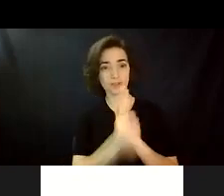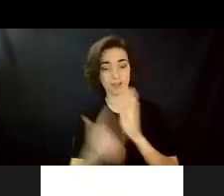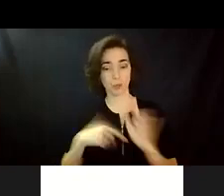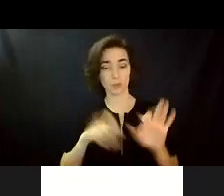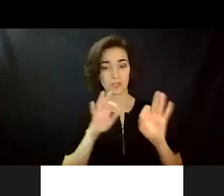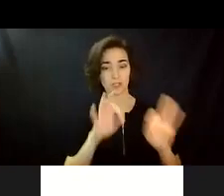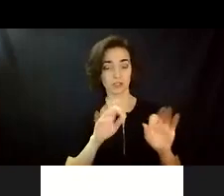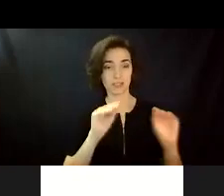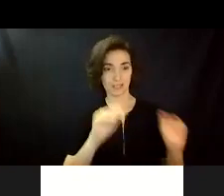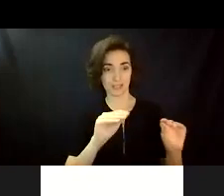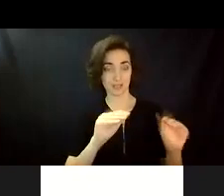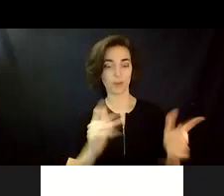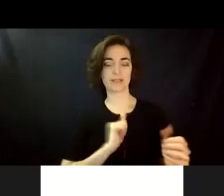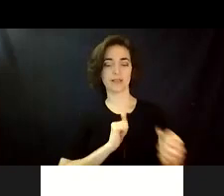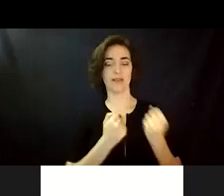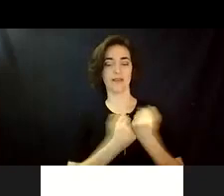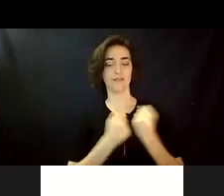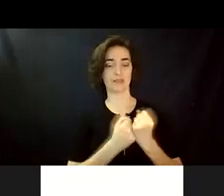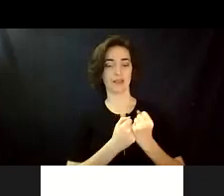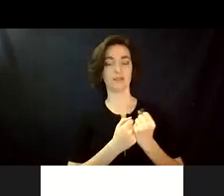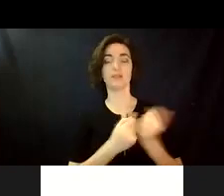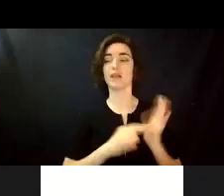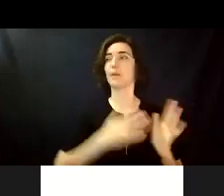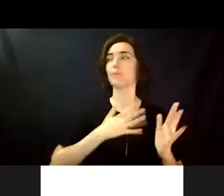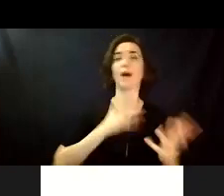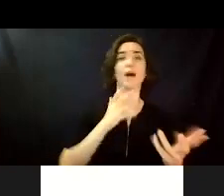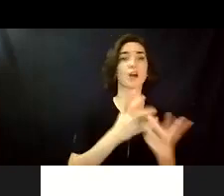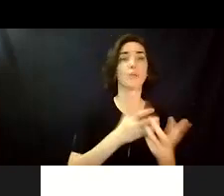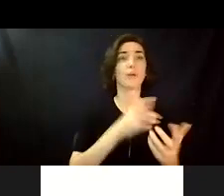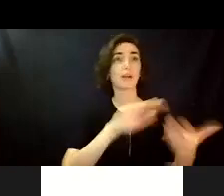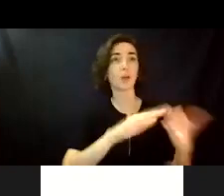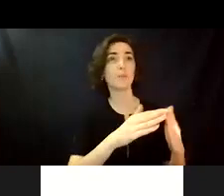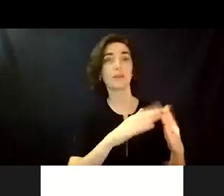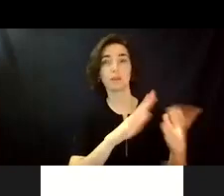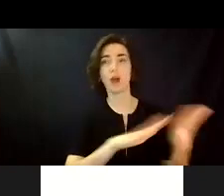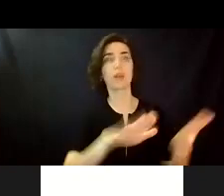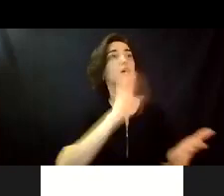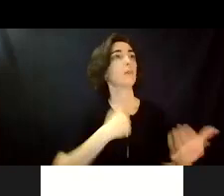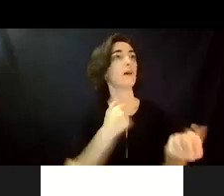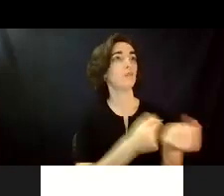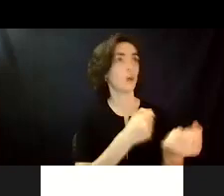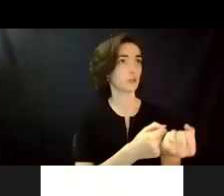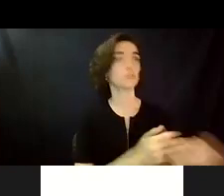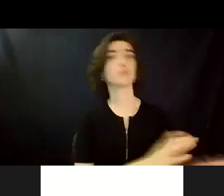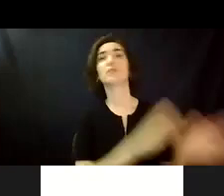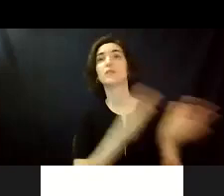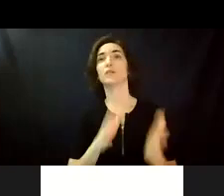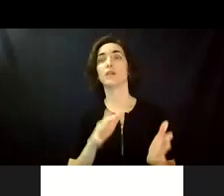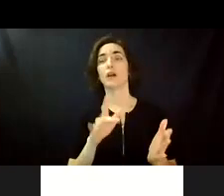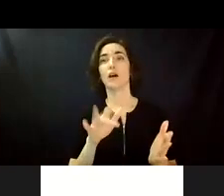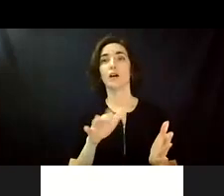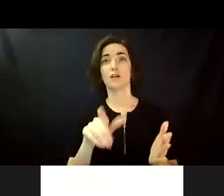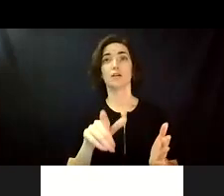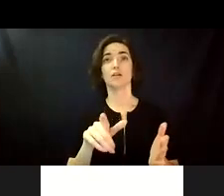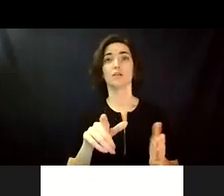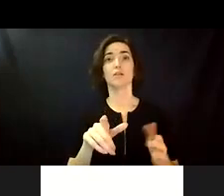is self-advocacy. That's advocating for their accommodations at the community college, advocating for accommodations and extra